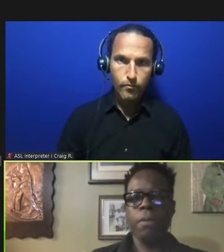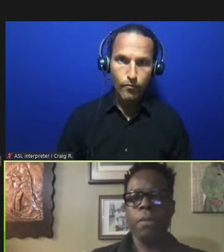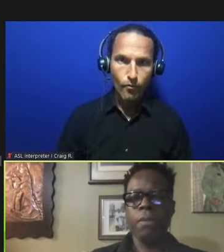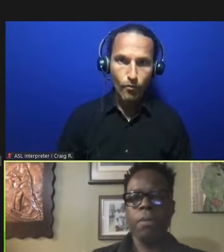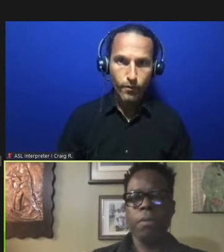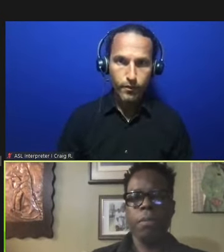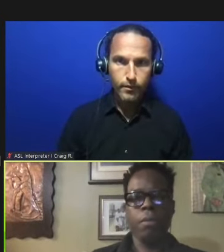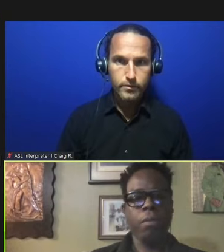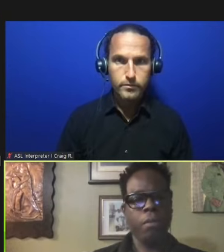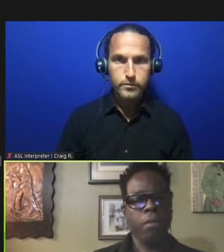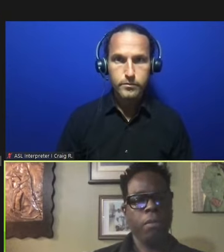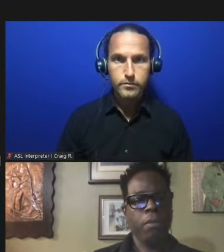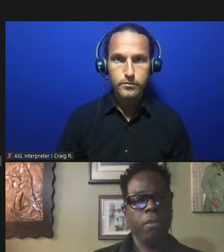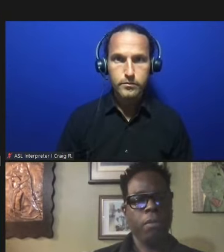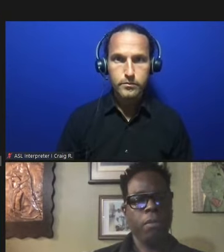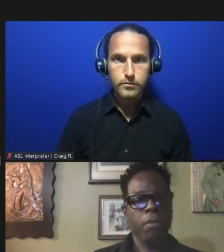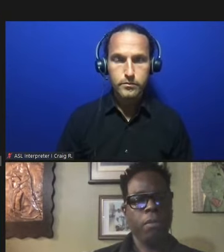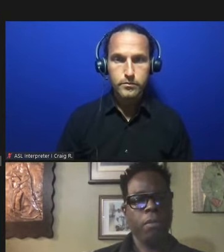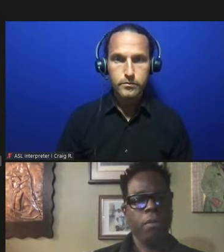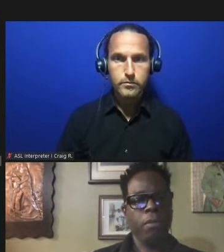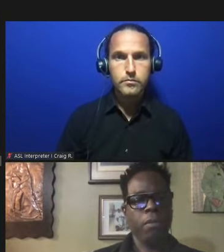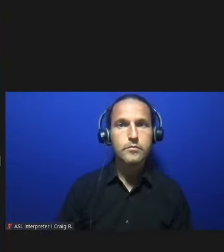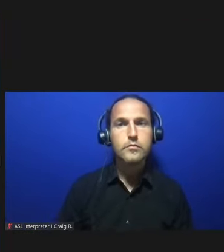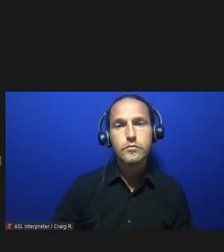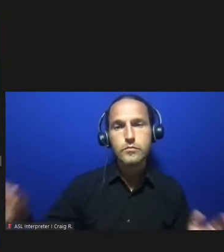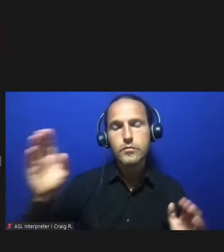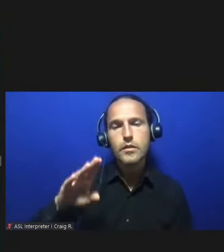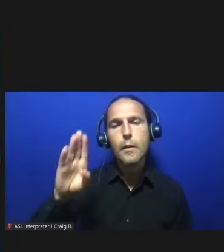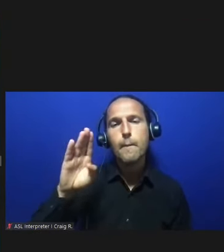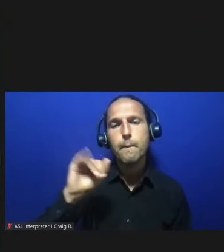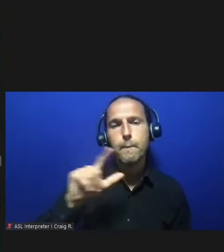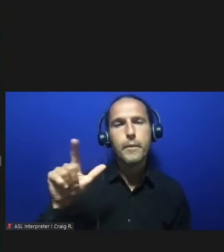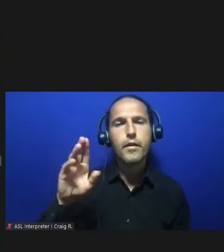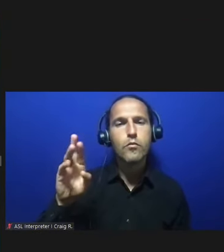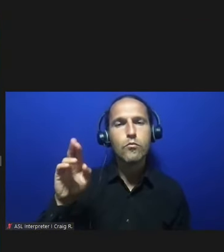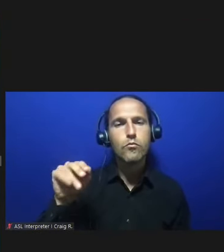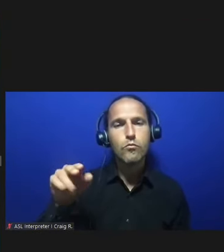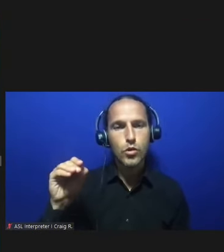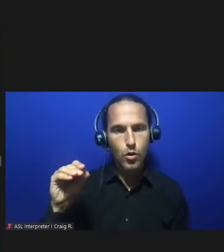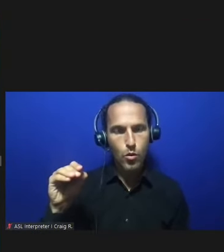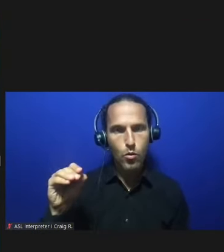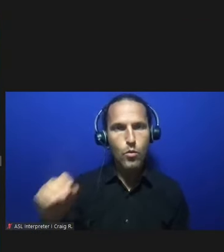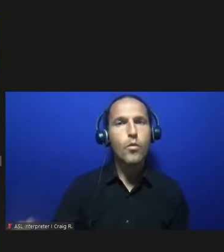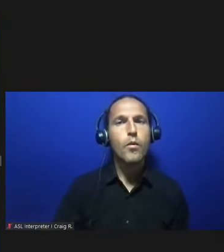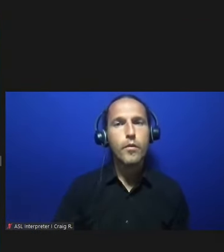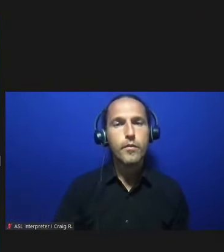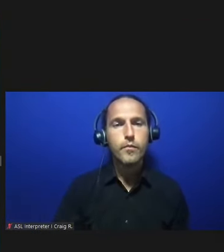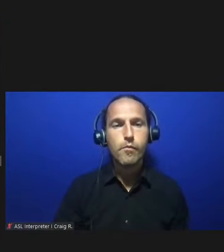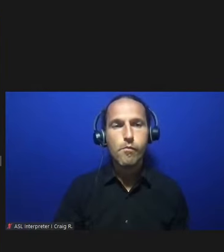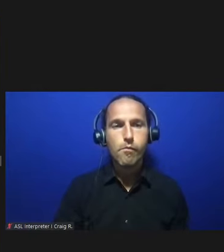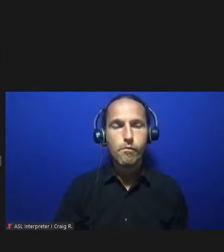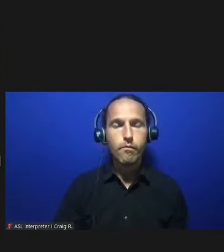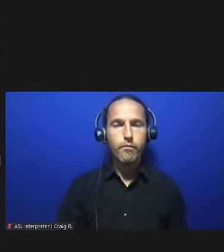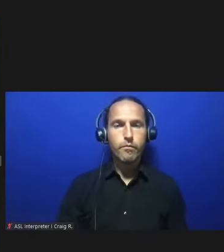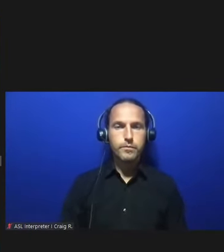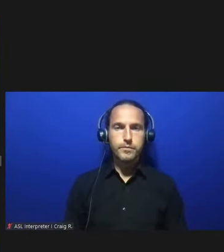Thank you. Our next speaker is Bill Bruno, followed by Ilya Islevich.